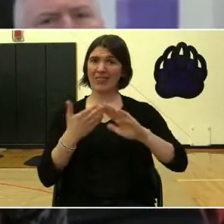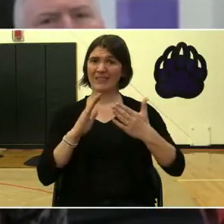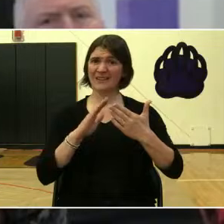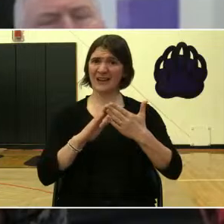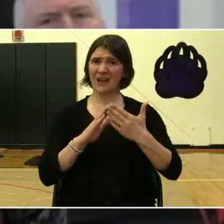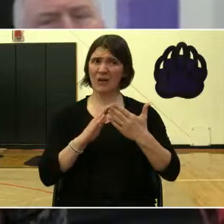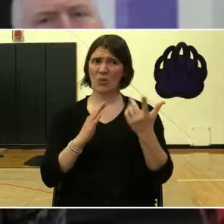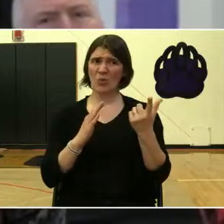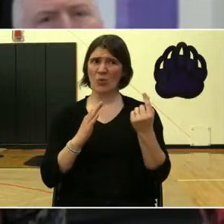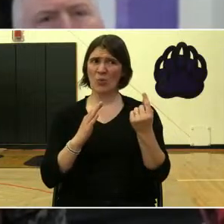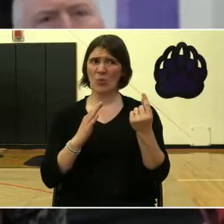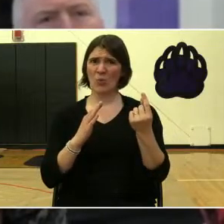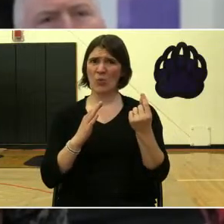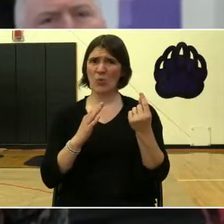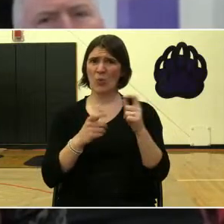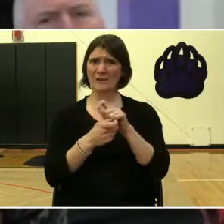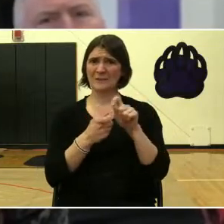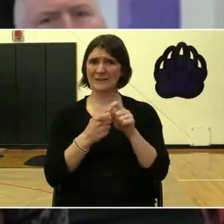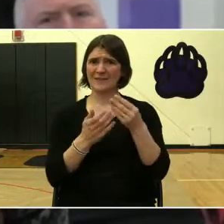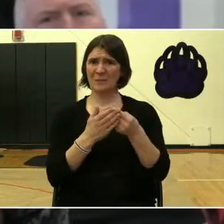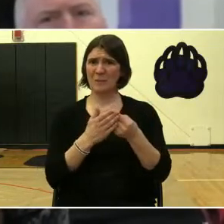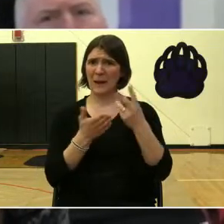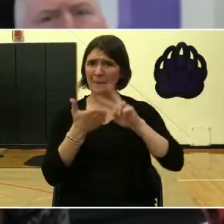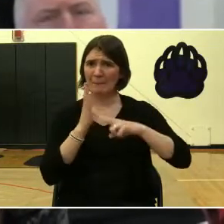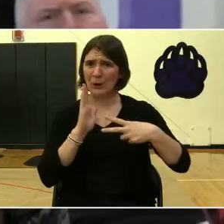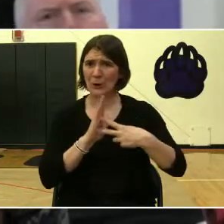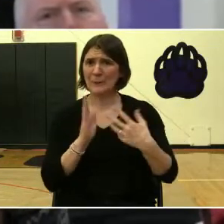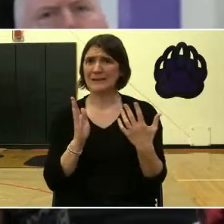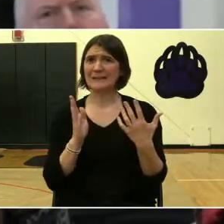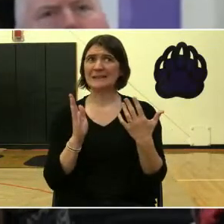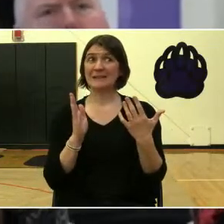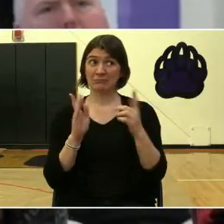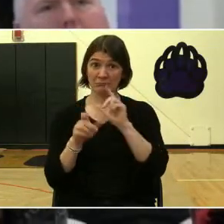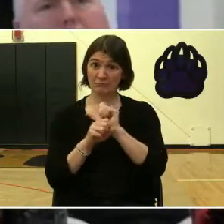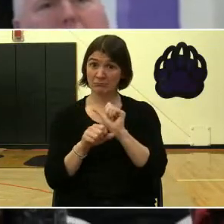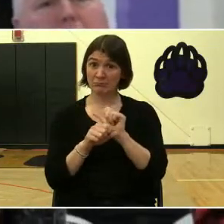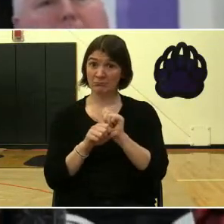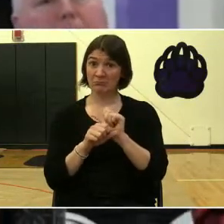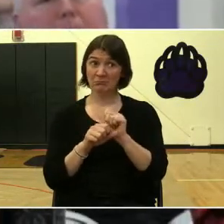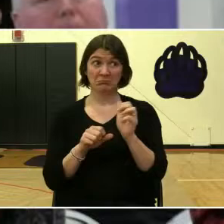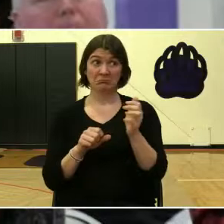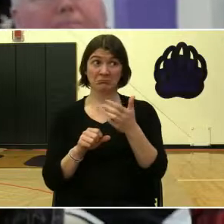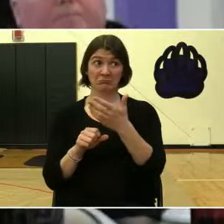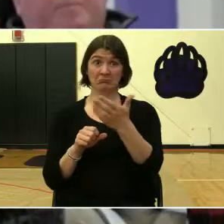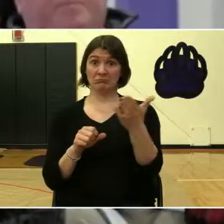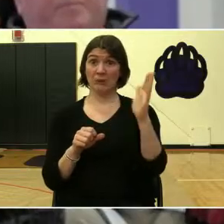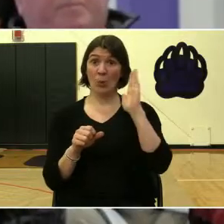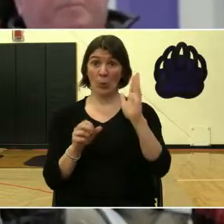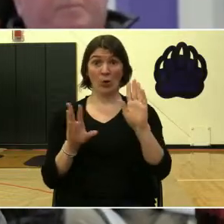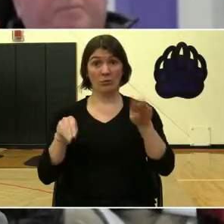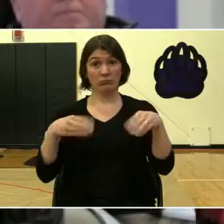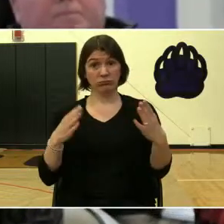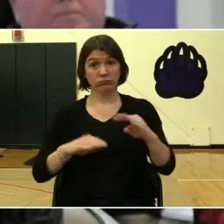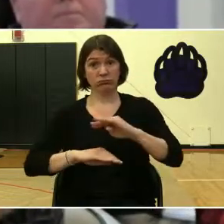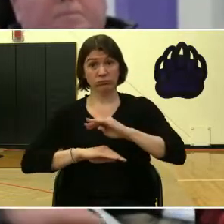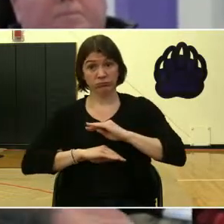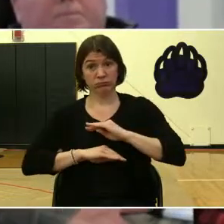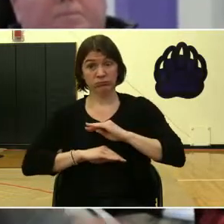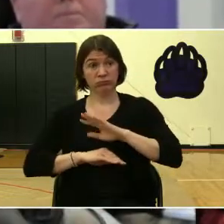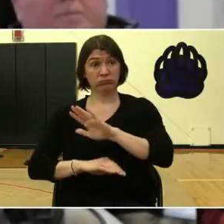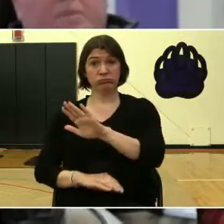specifically the money might be used for and whether it was going to serve